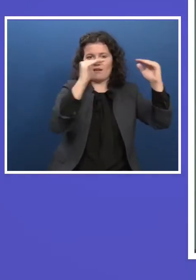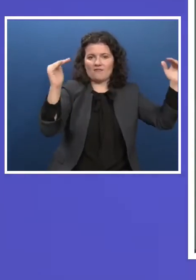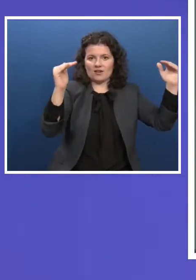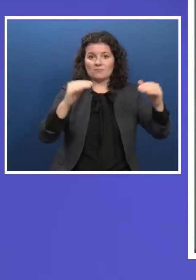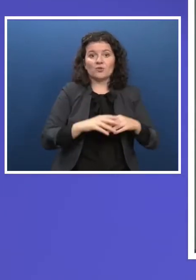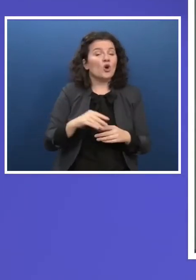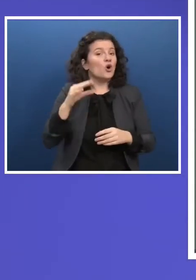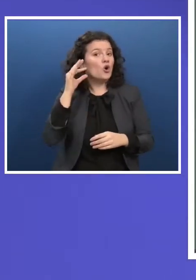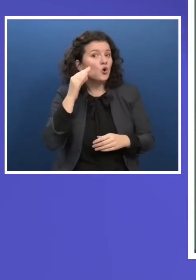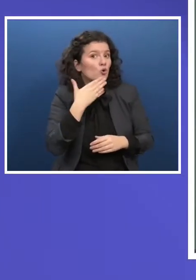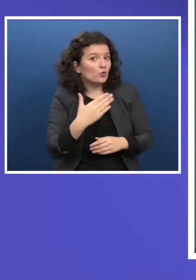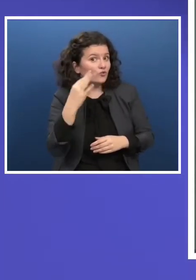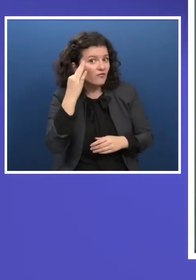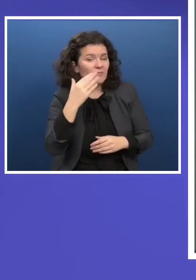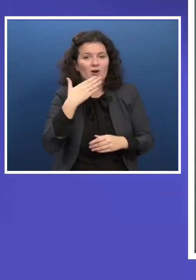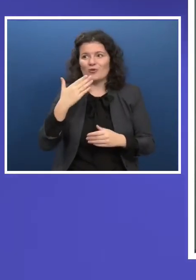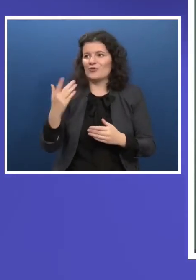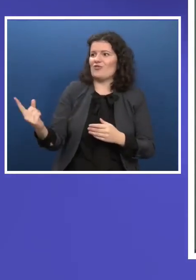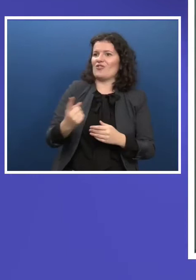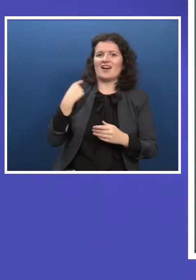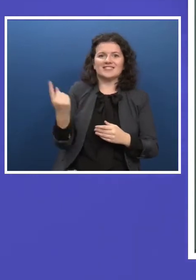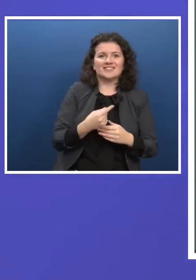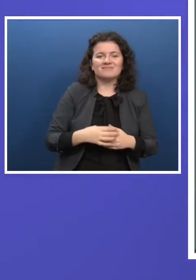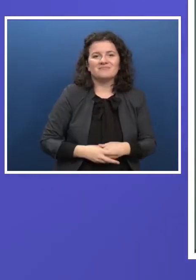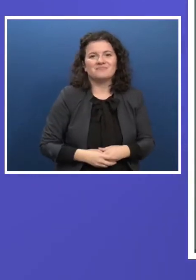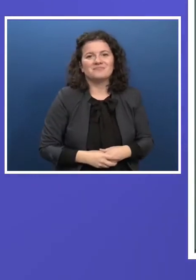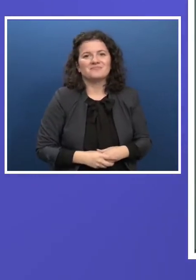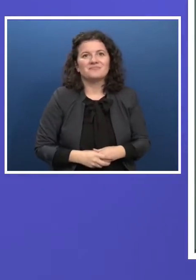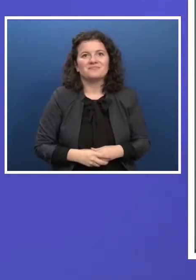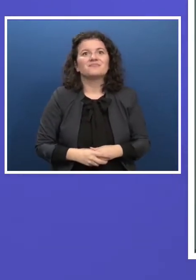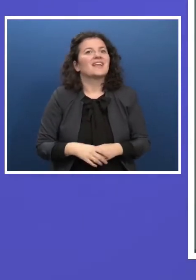Thank you, Rupa. Could I have my PowerPoint, please?